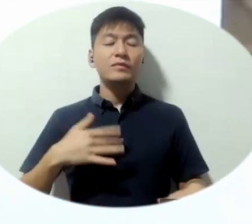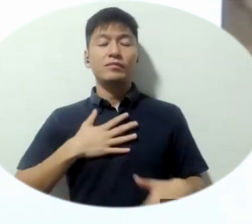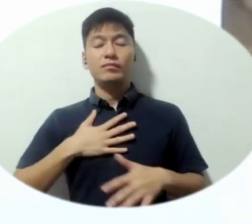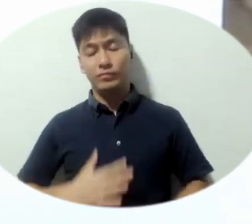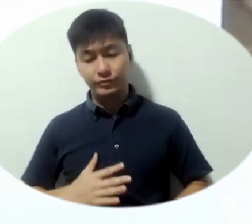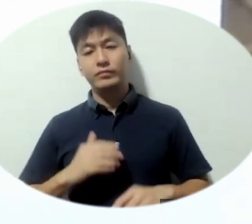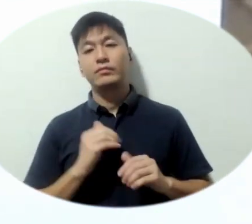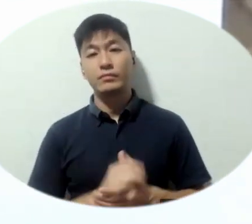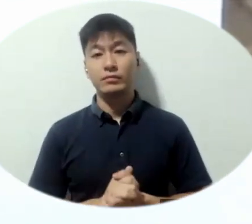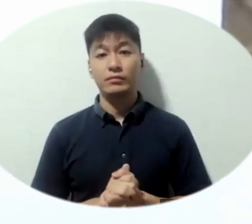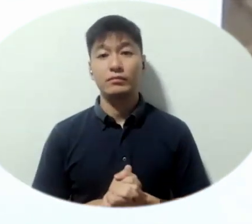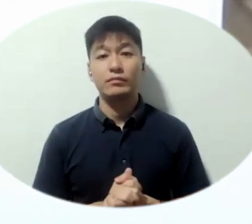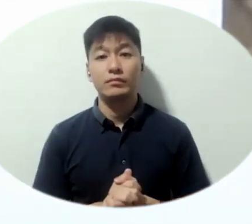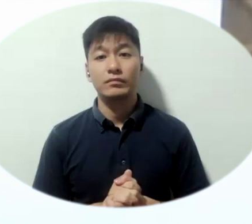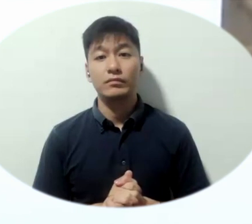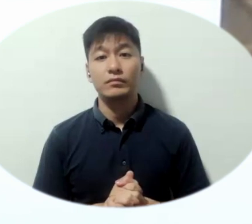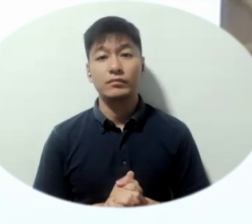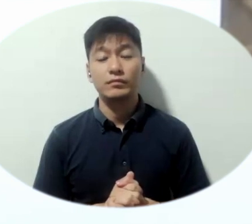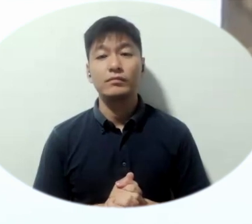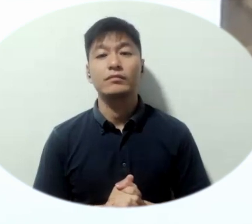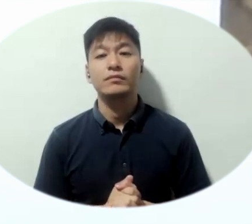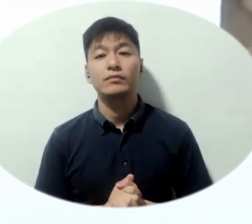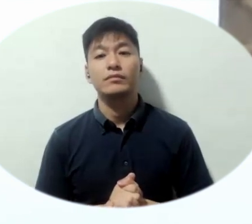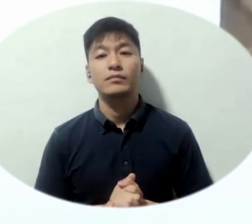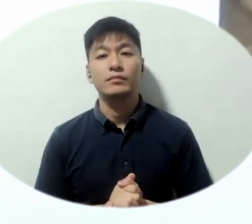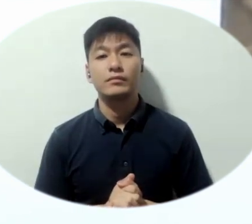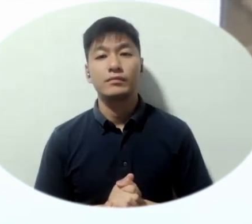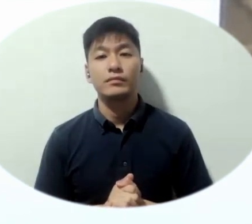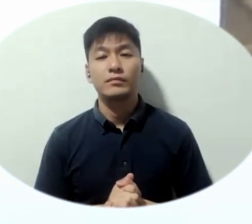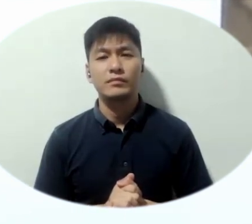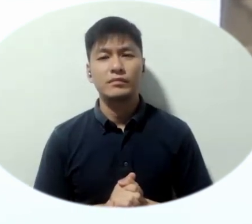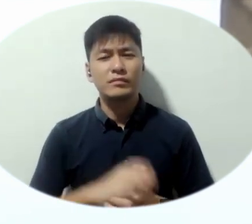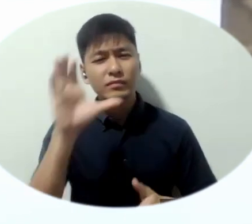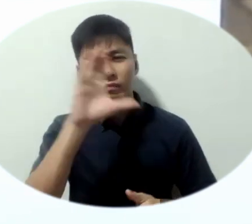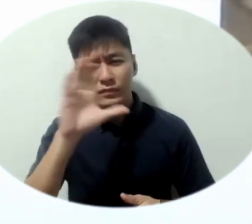secured the place where she can stay. And